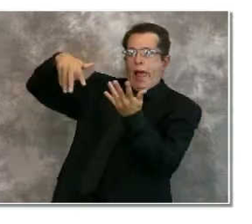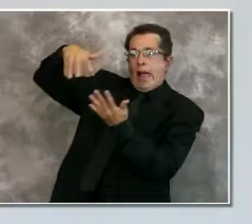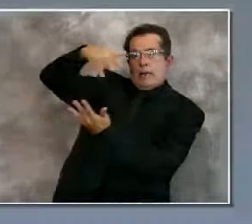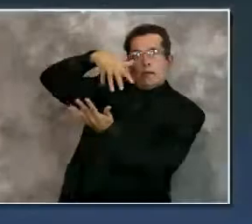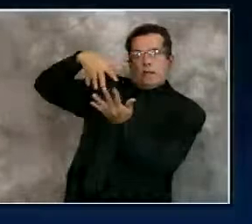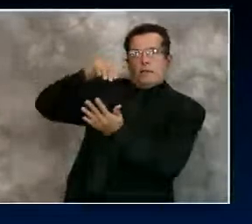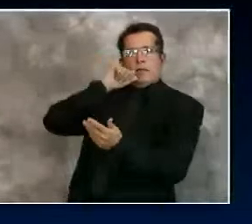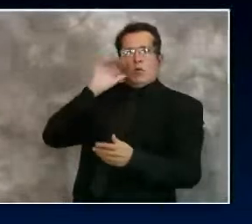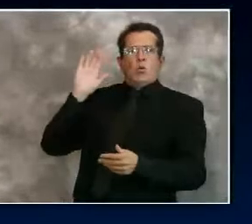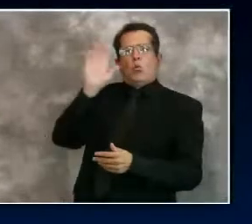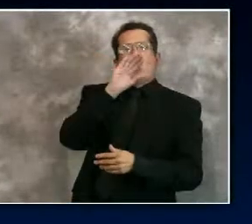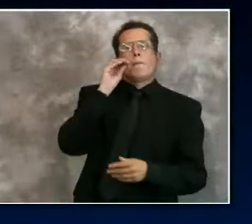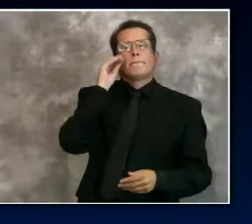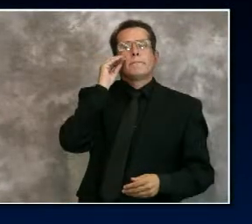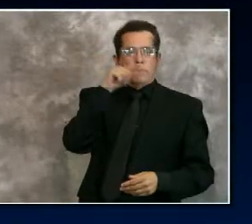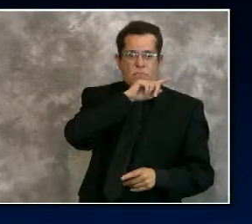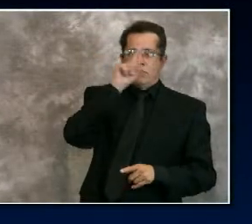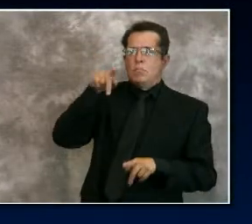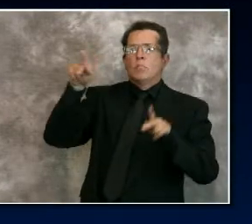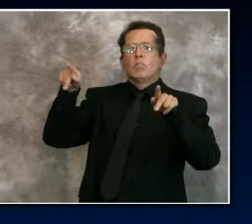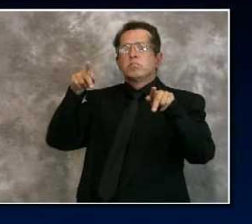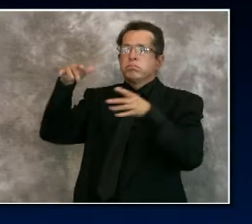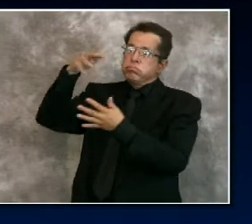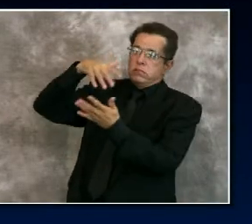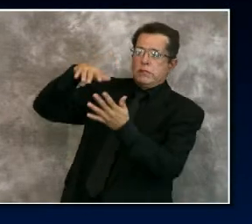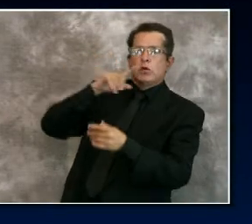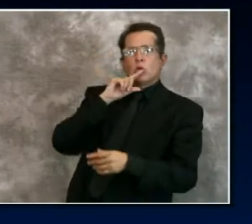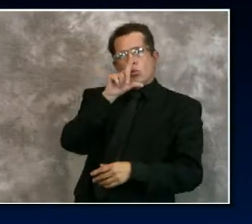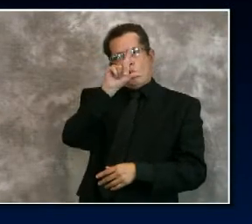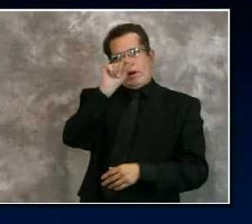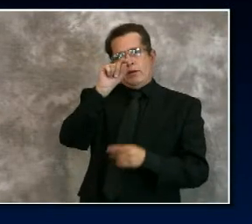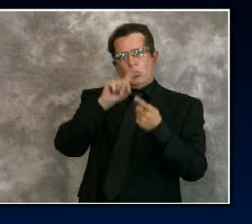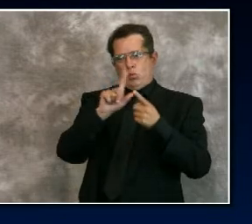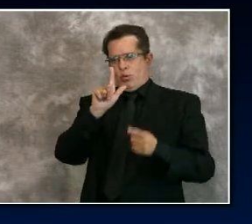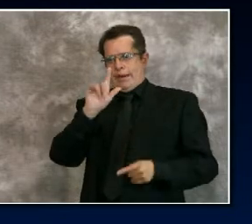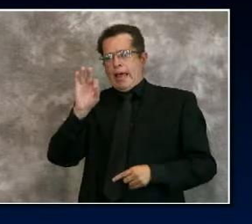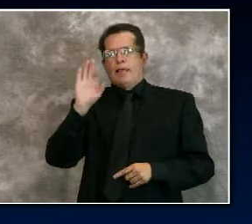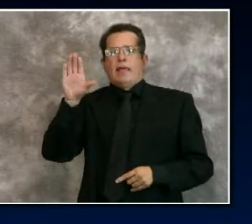their households, particularly in the 20 to 29 age group.